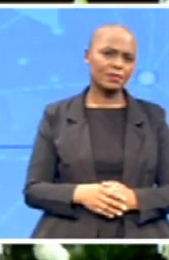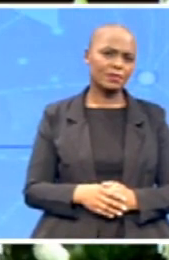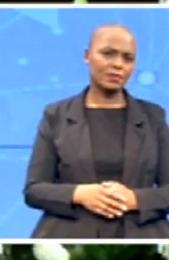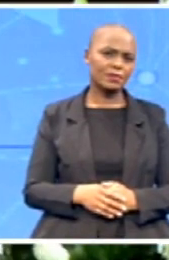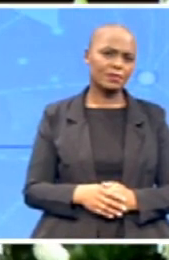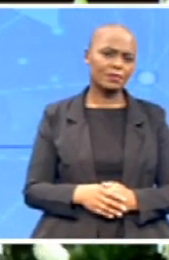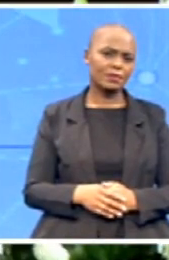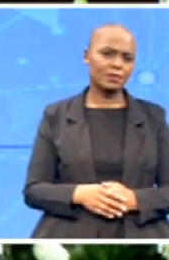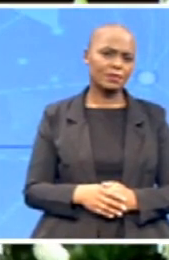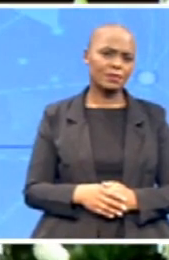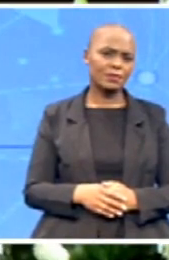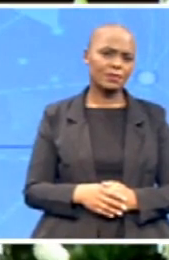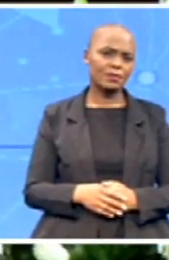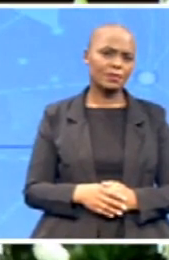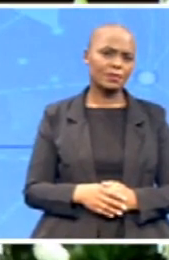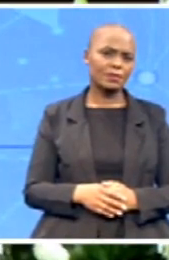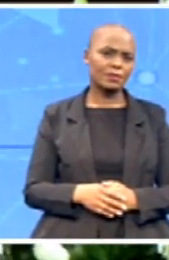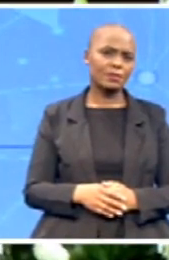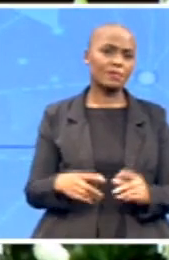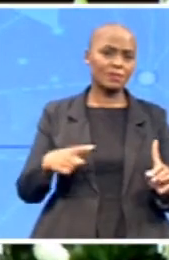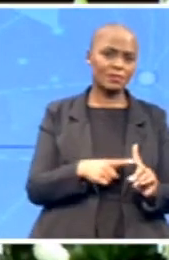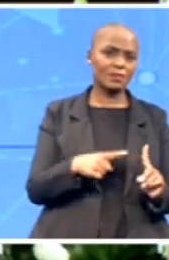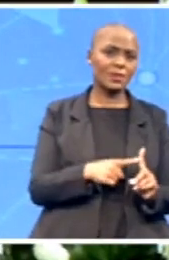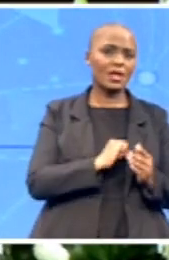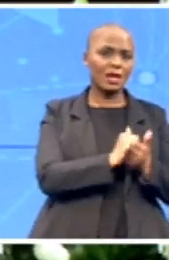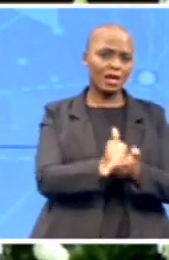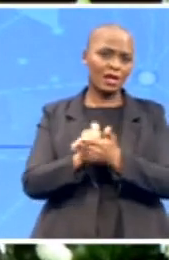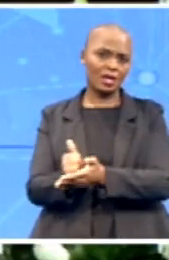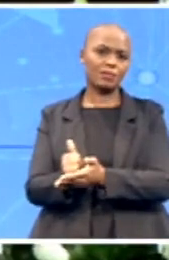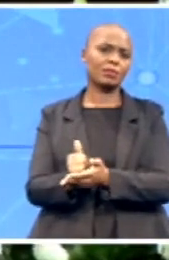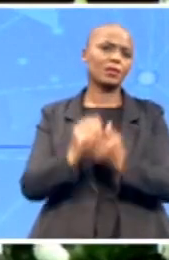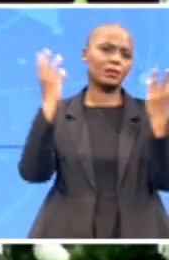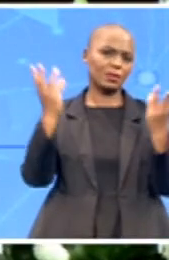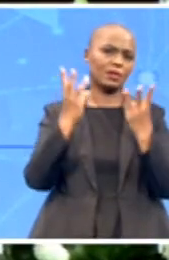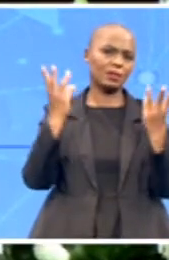Unahona Utusa, Impayena, Hanobulela problems are.